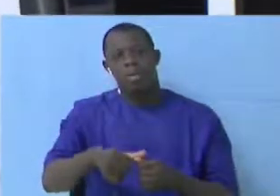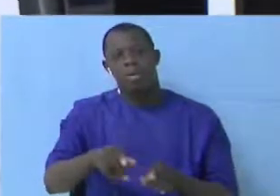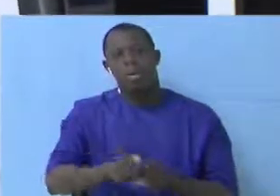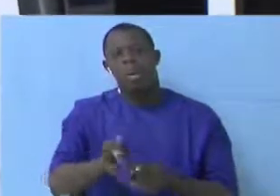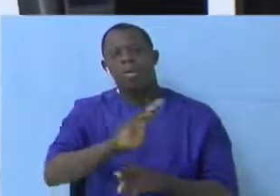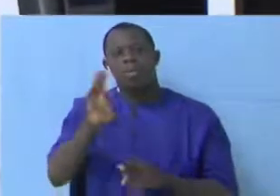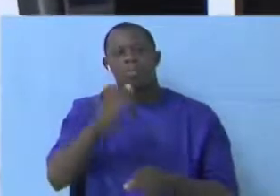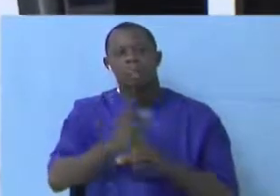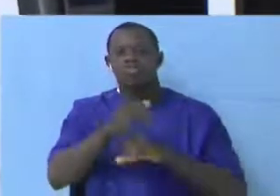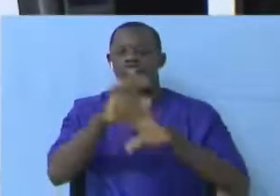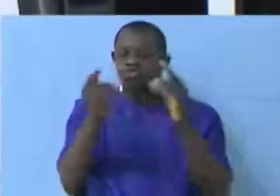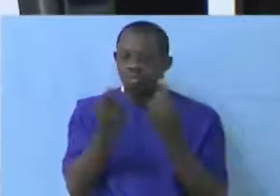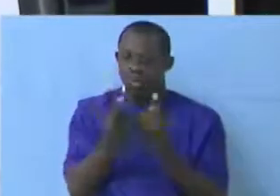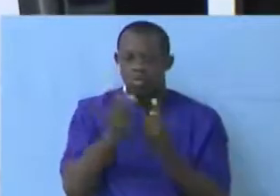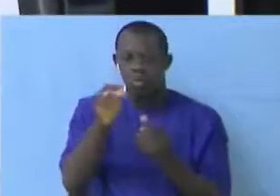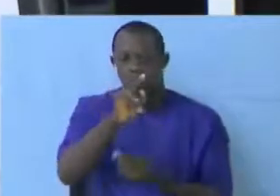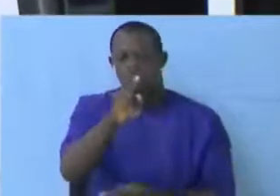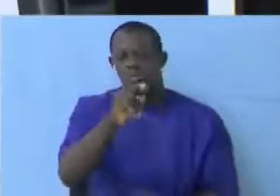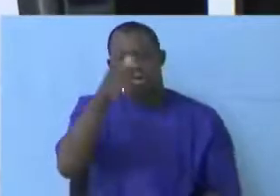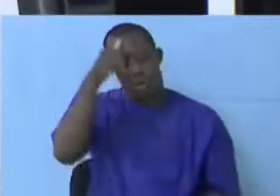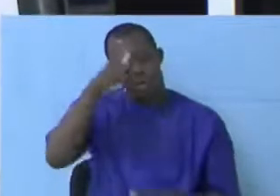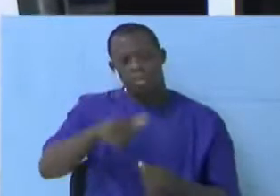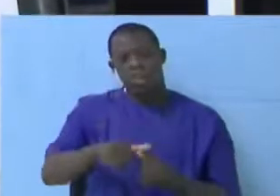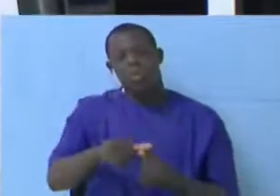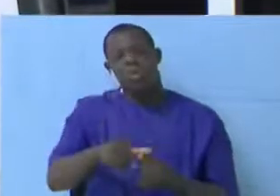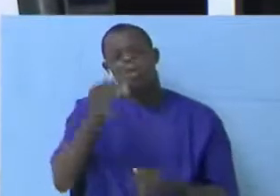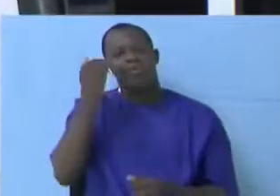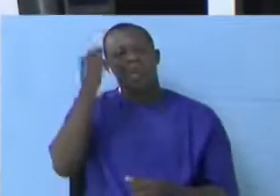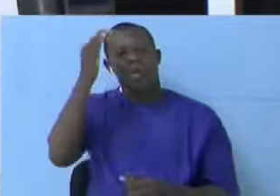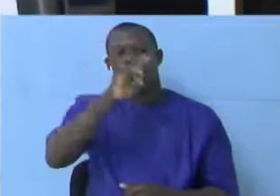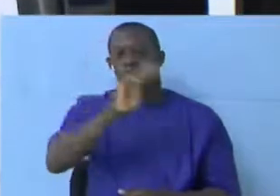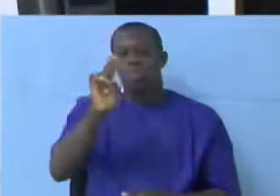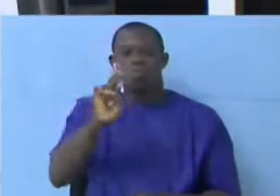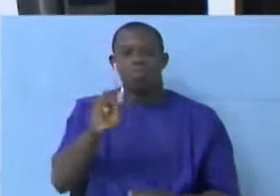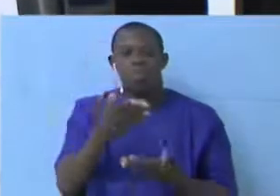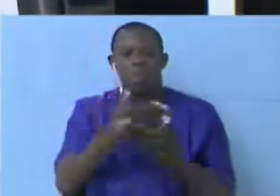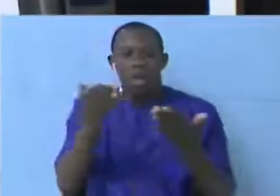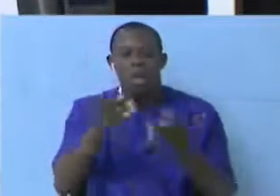That should not be something that your mind should recall. Because